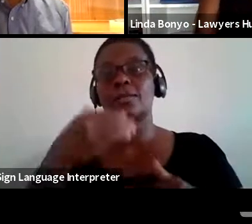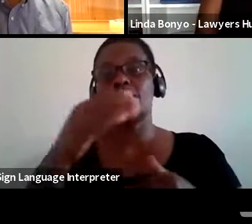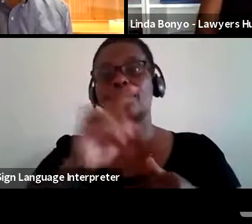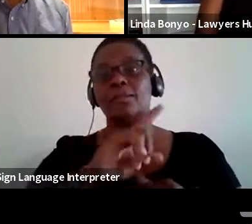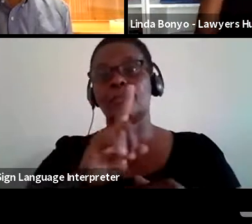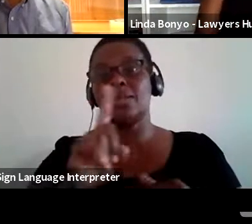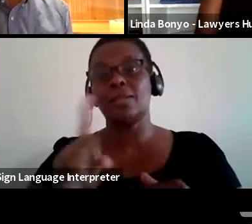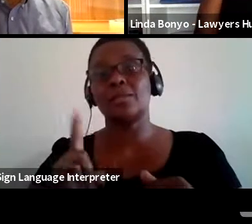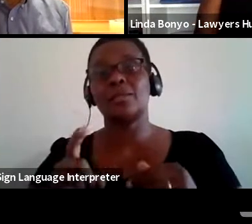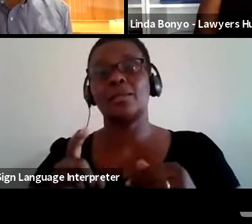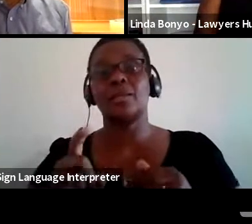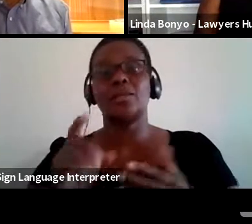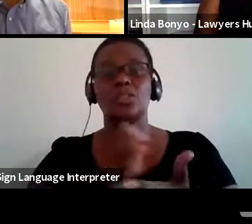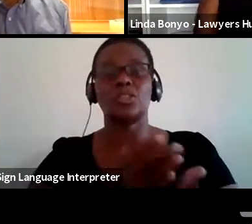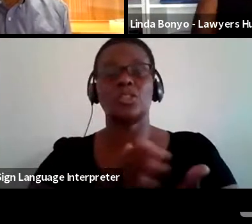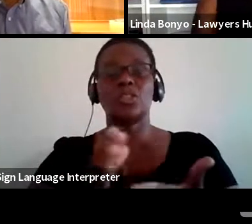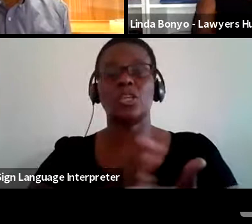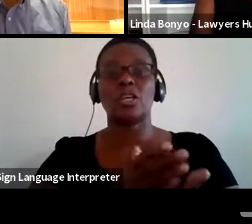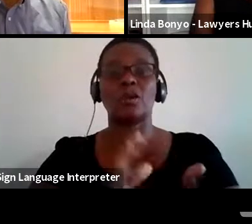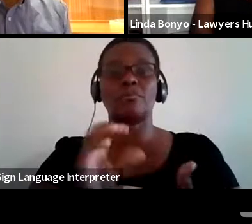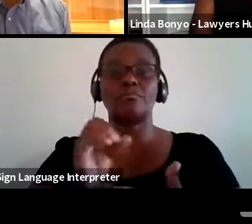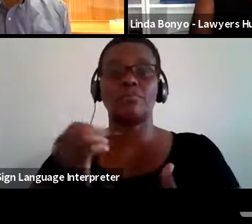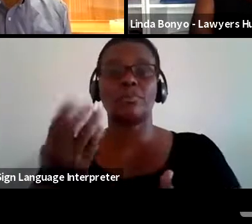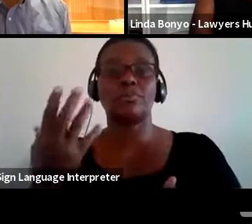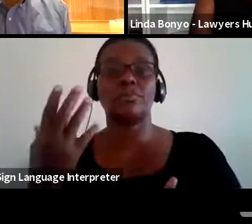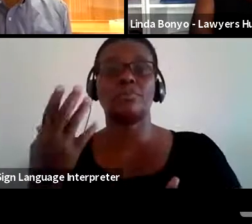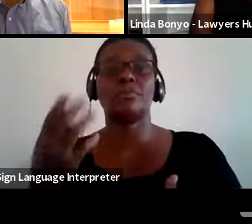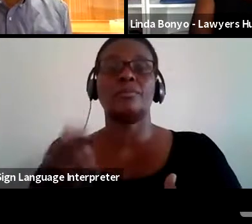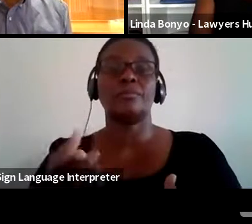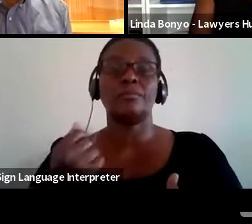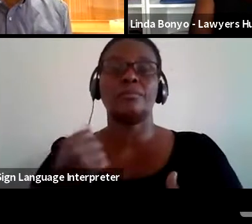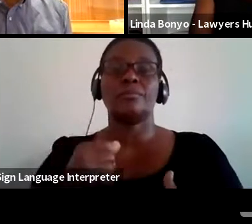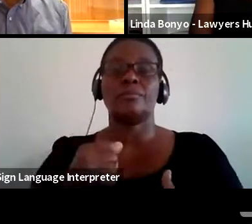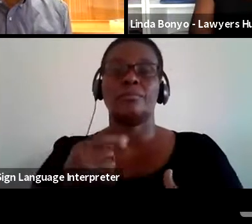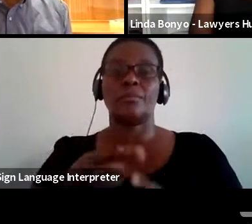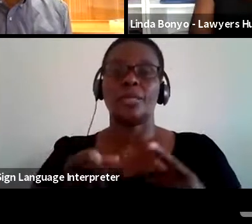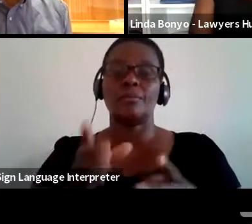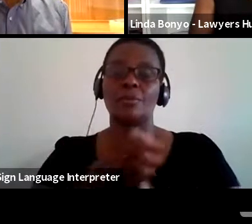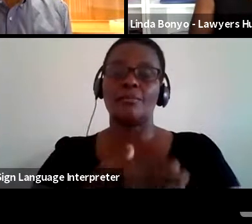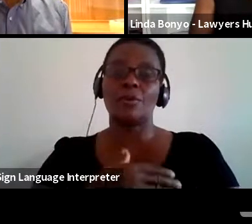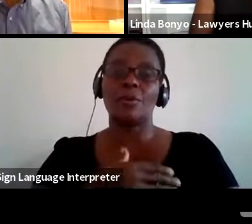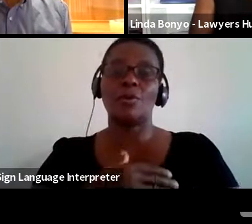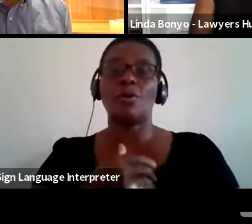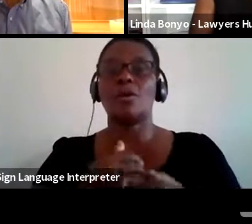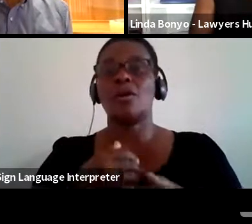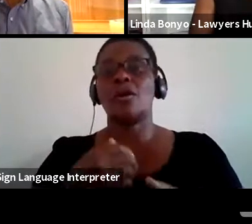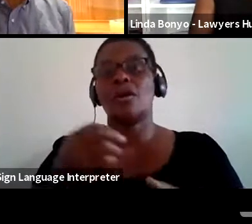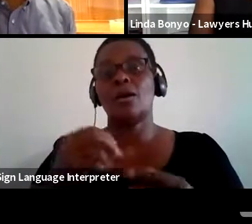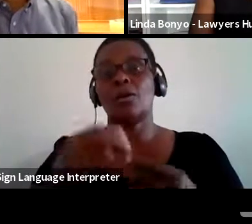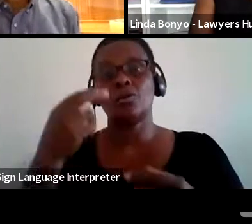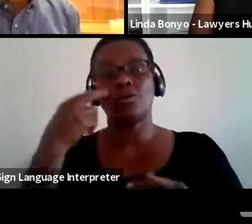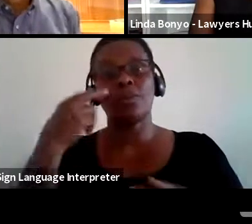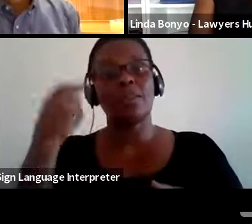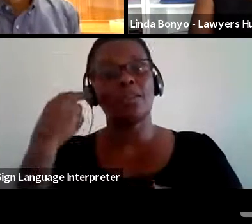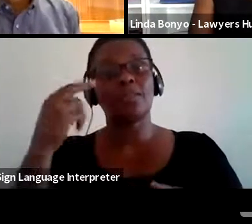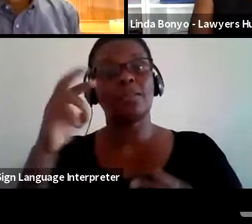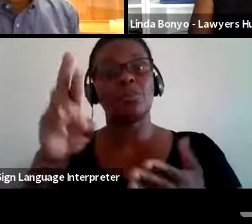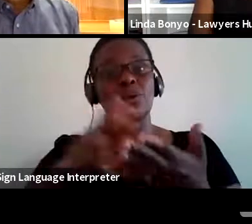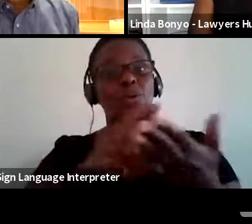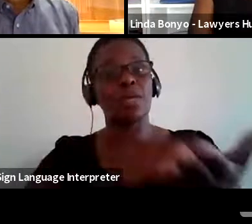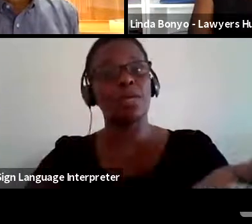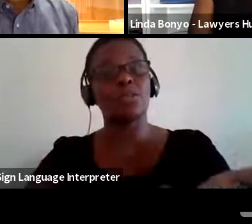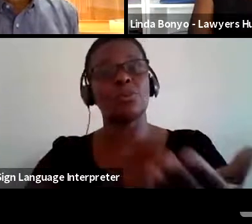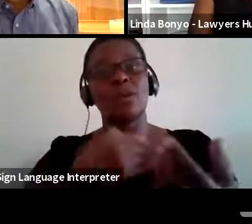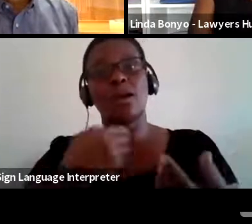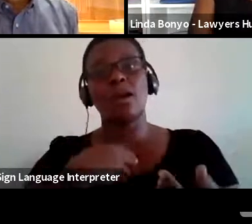from the African online consultations we hosted. But before I do so, and before I reflect on the sessions and the recommendations, I have 2 quick points